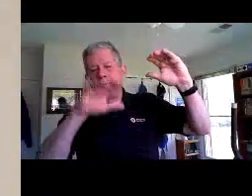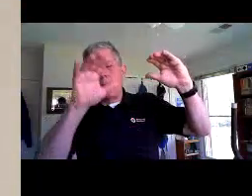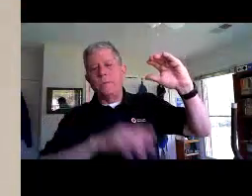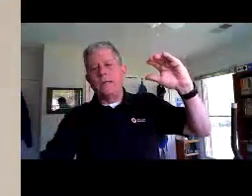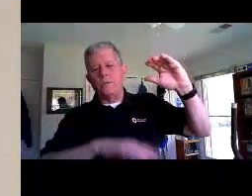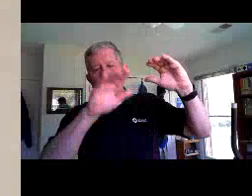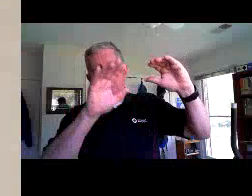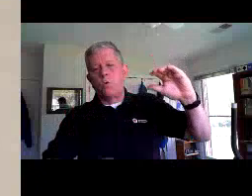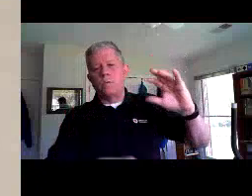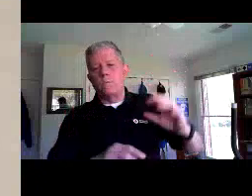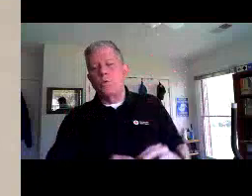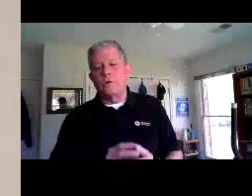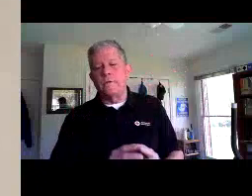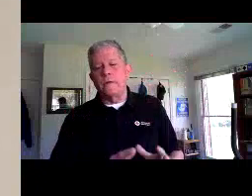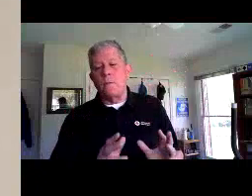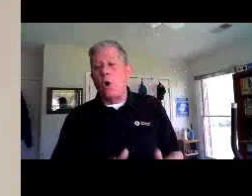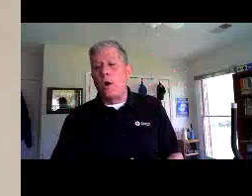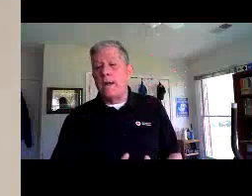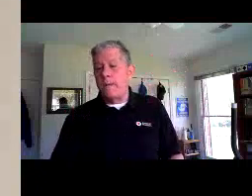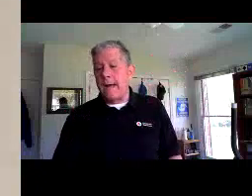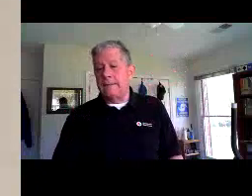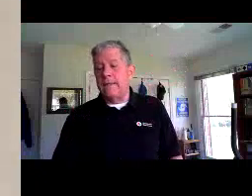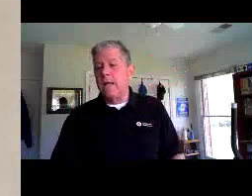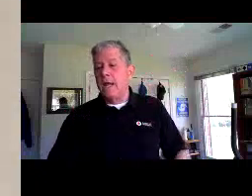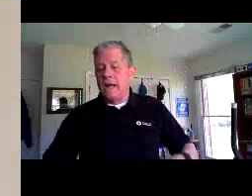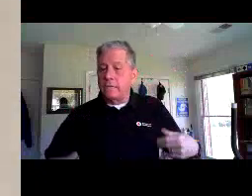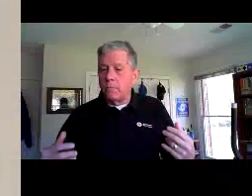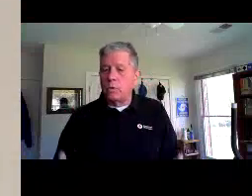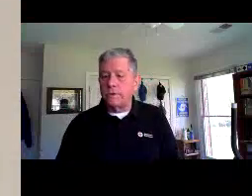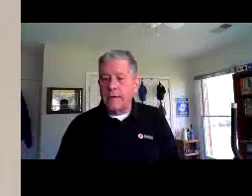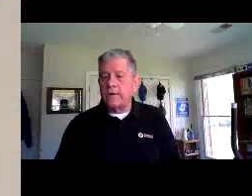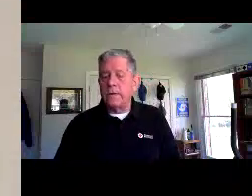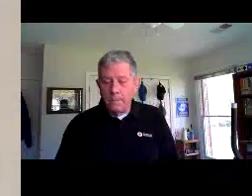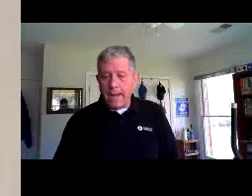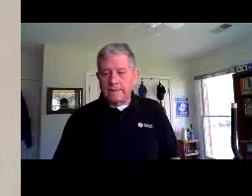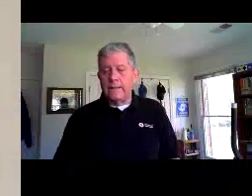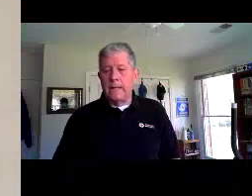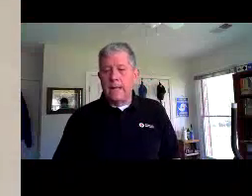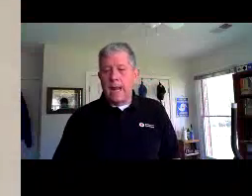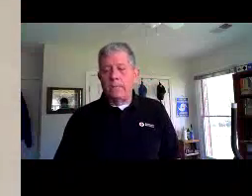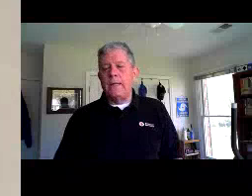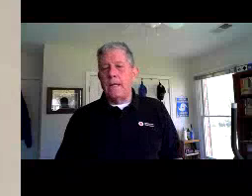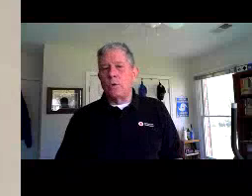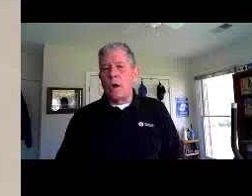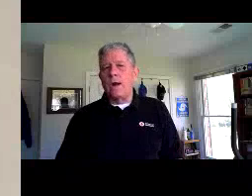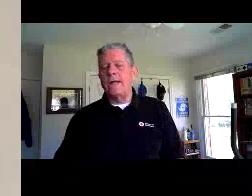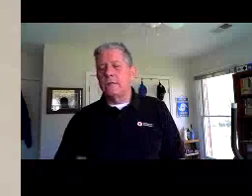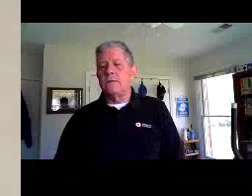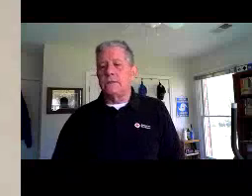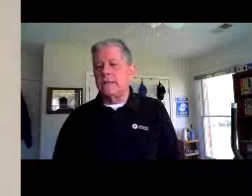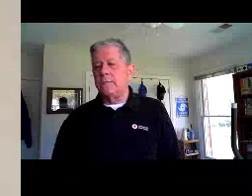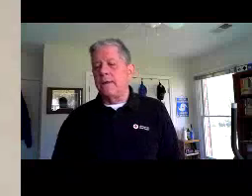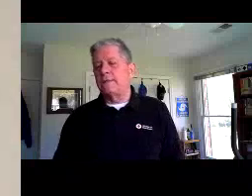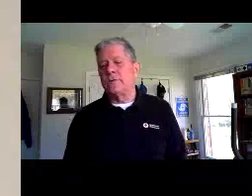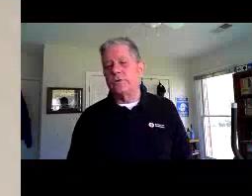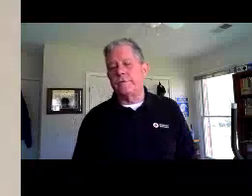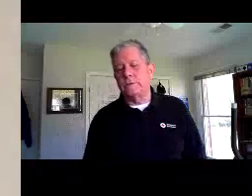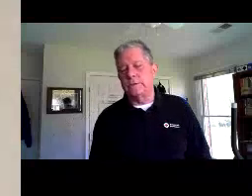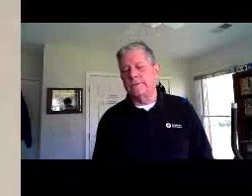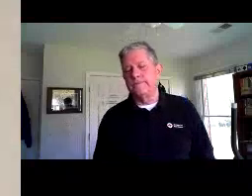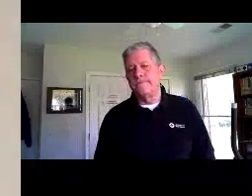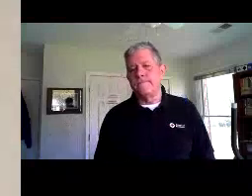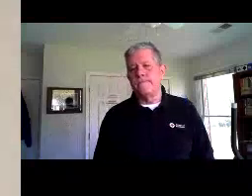and of that population, what portion of them are impacted, and of the portion that are impacted, how many are actually going to seek mass